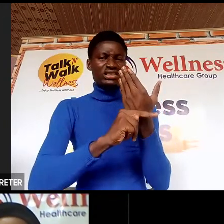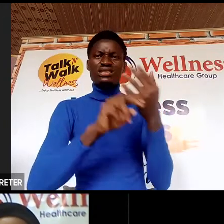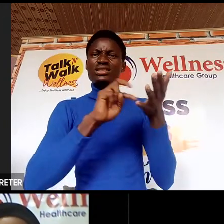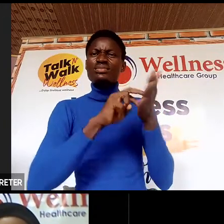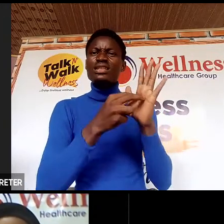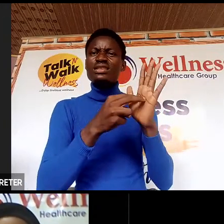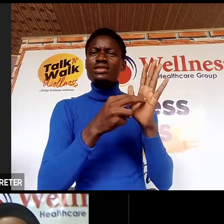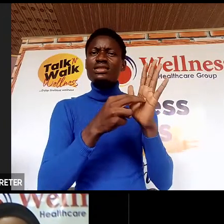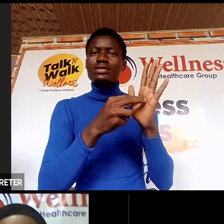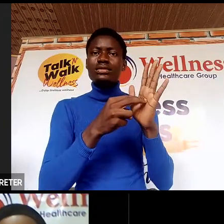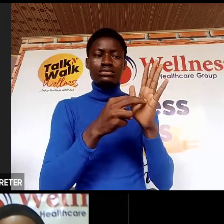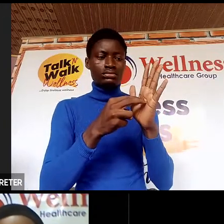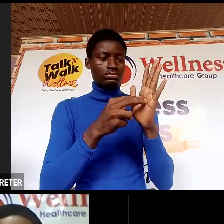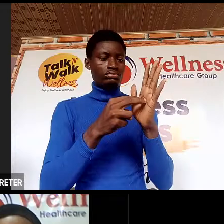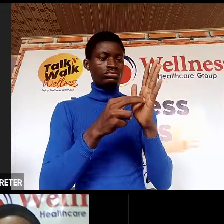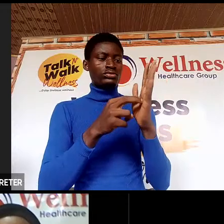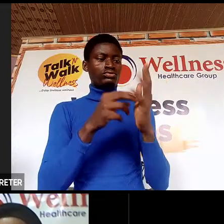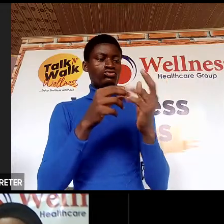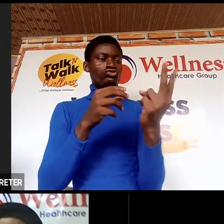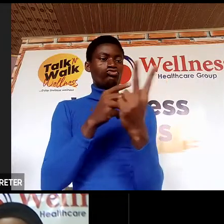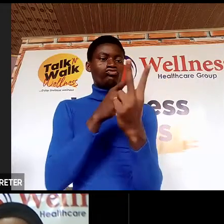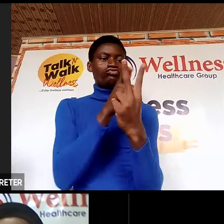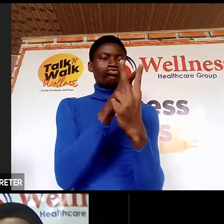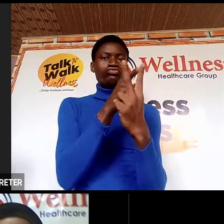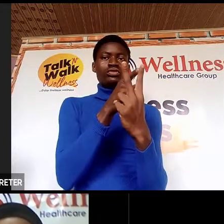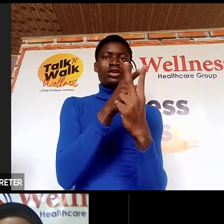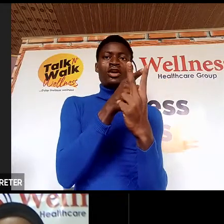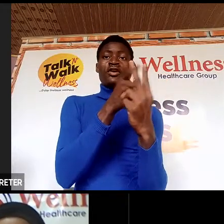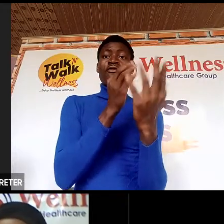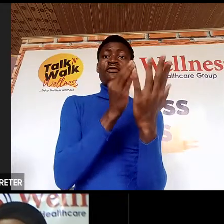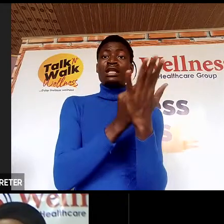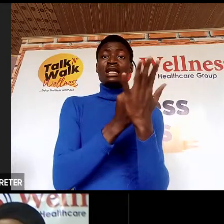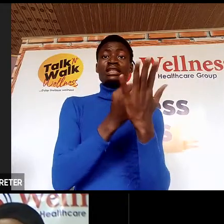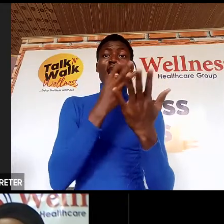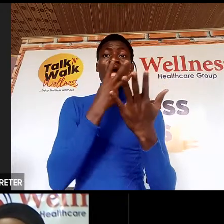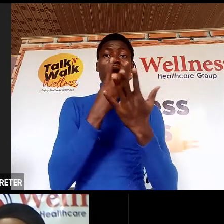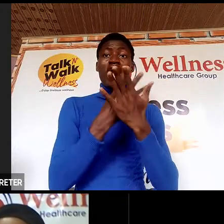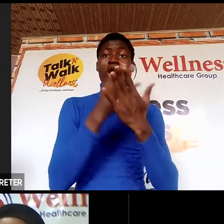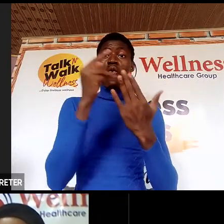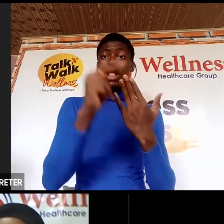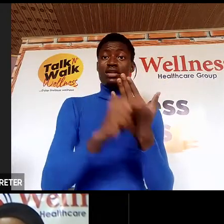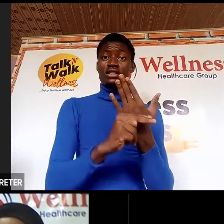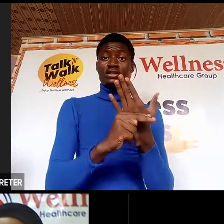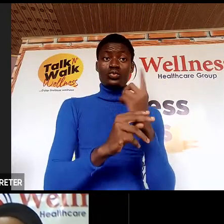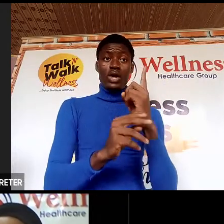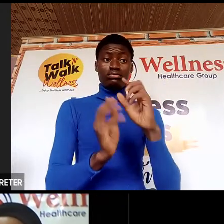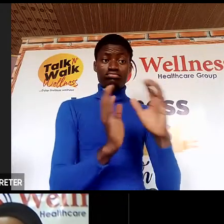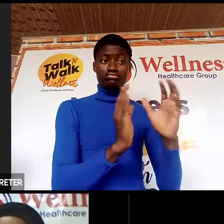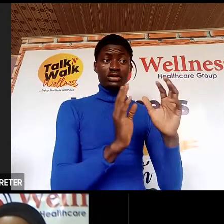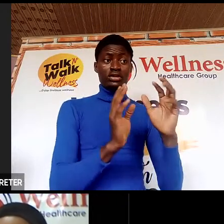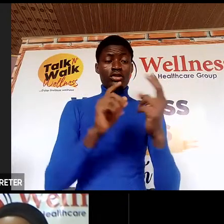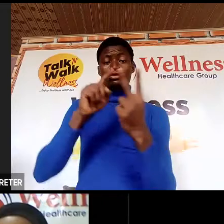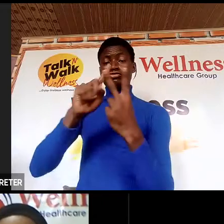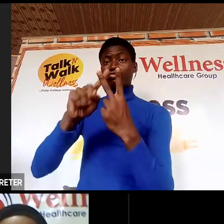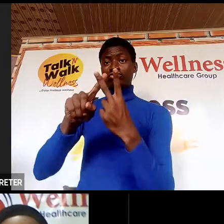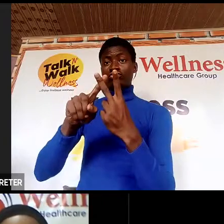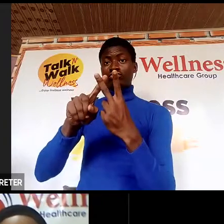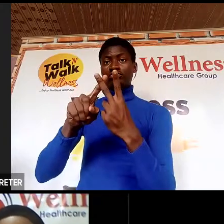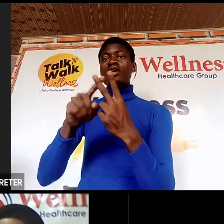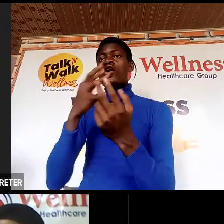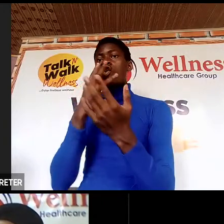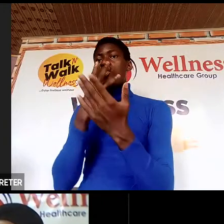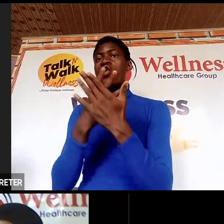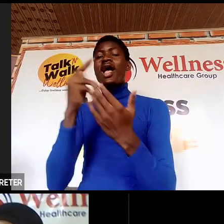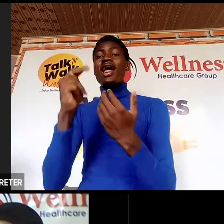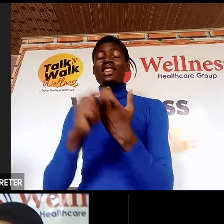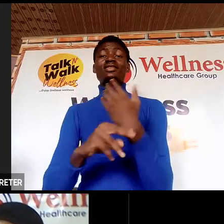financial wellness, like you said, and also I'd like to link it to wellness because we've all heard about health is wealth and all